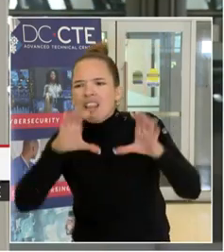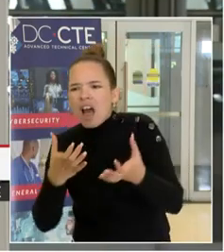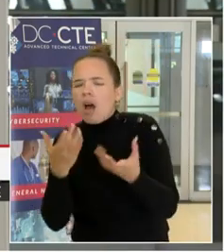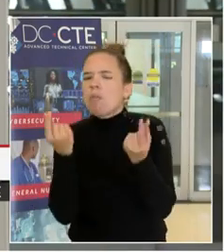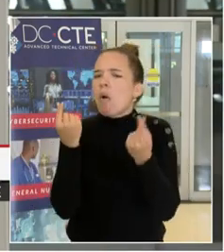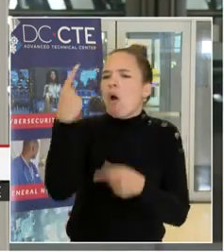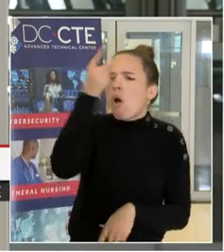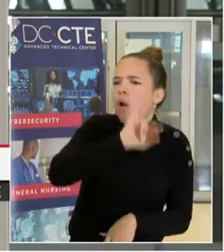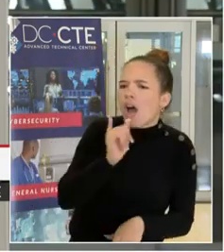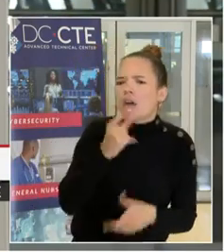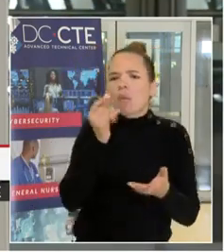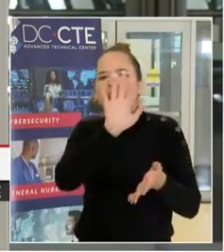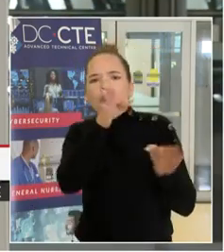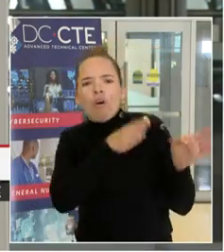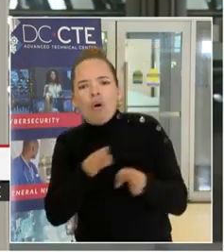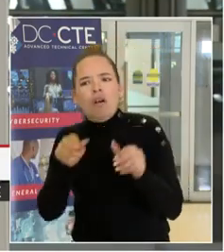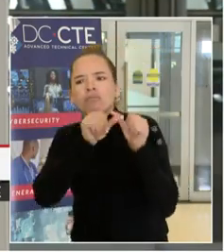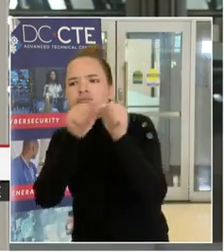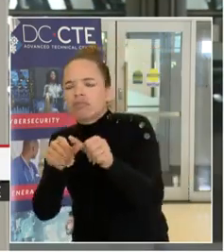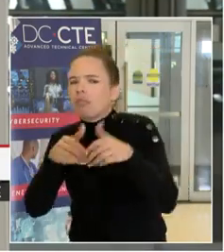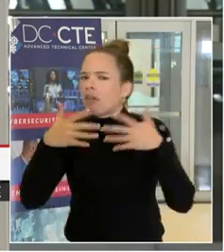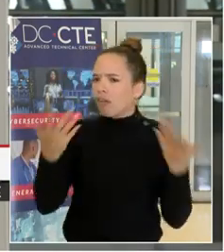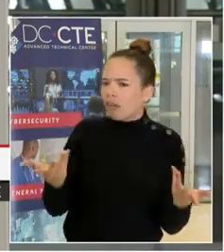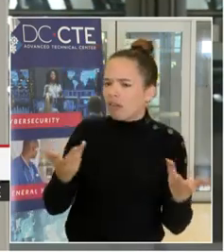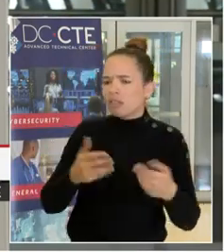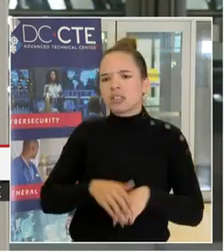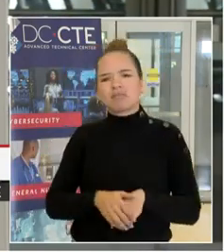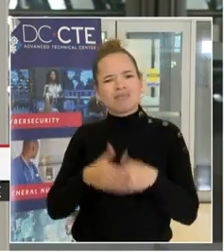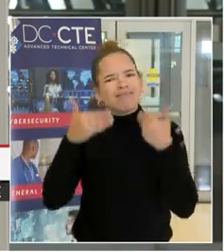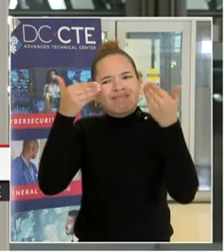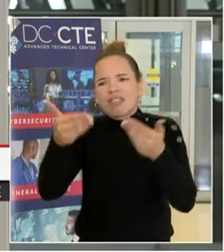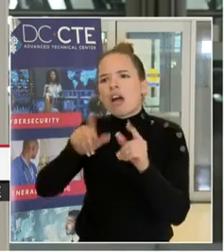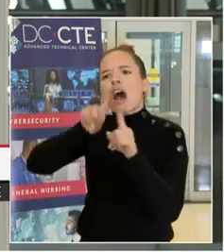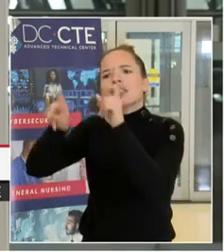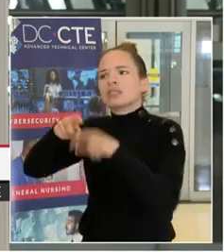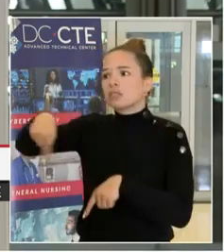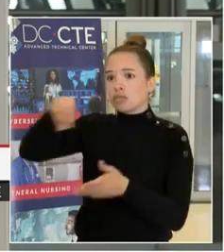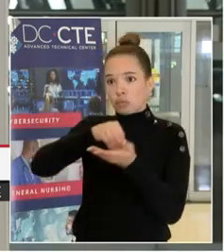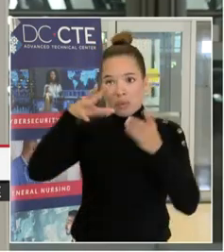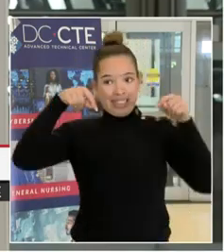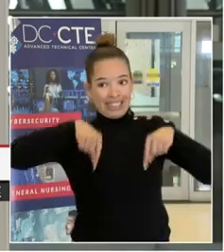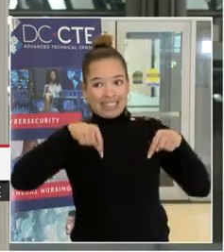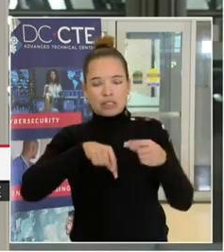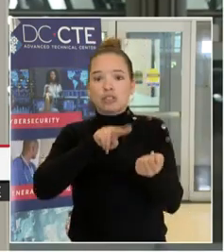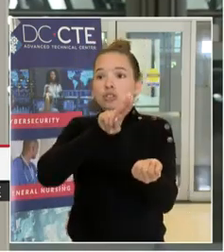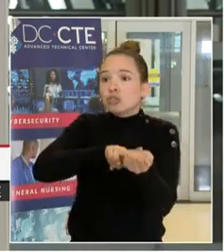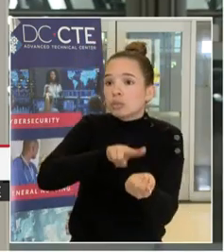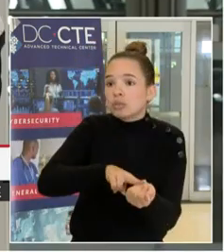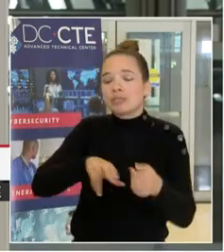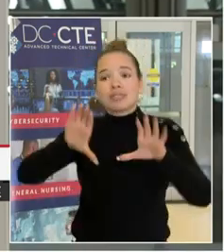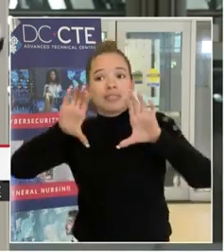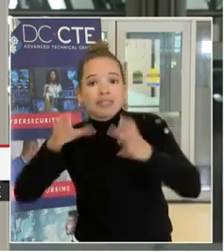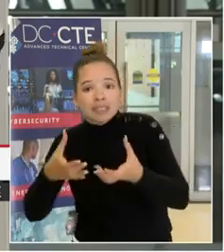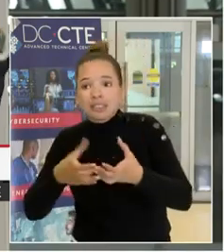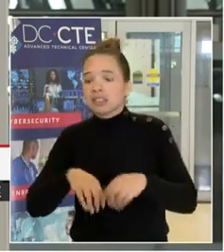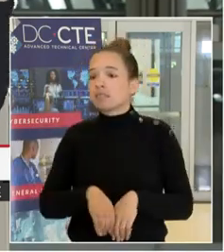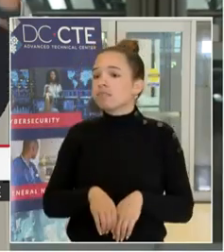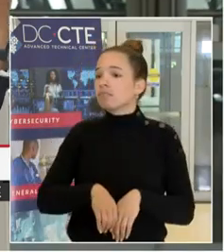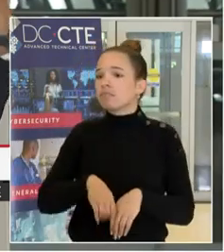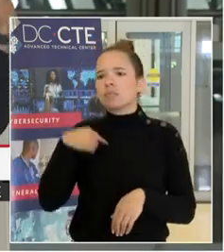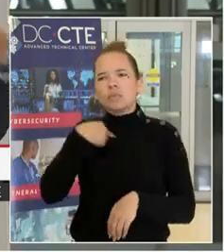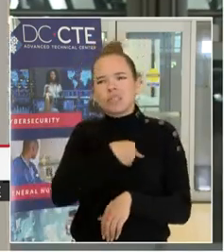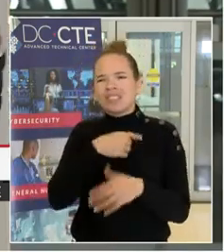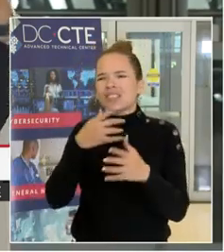and beyond. Talk to our students who are sitting in nursing courses here and the through line to ensuring that nurses are raised in the